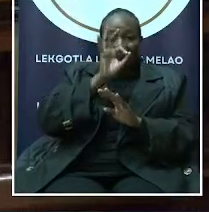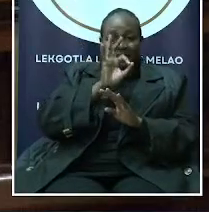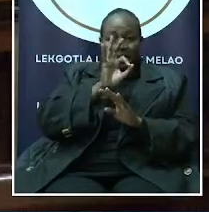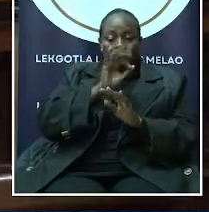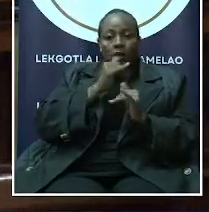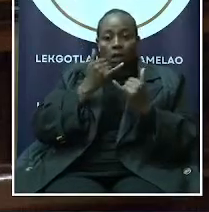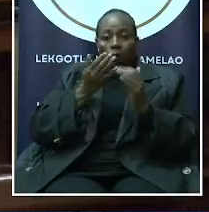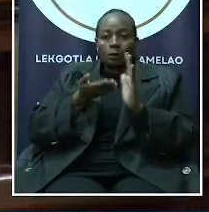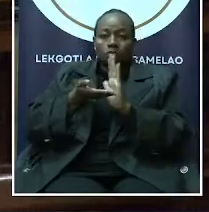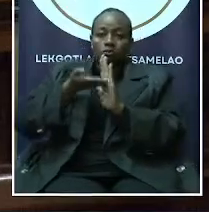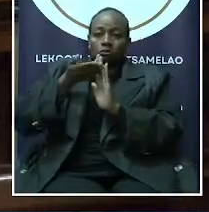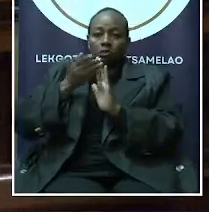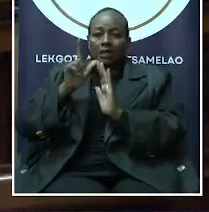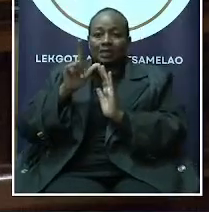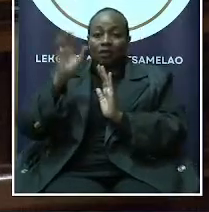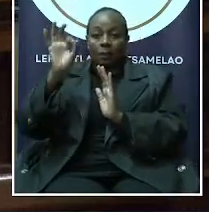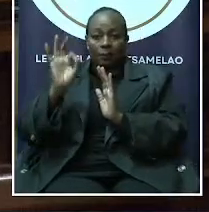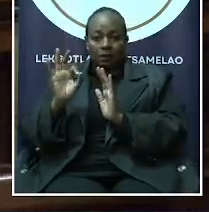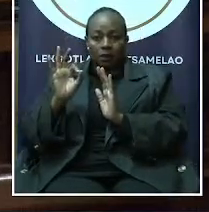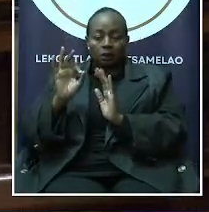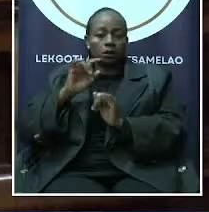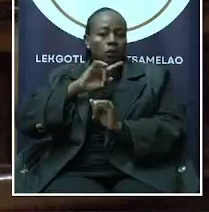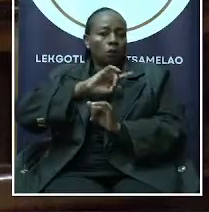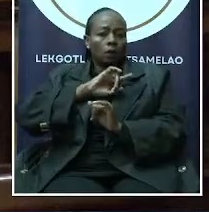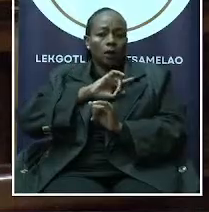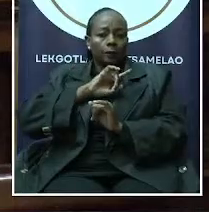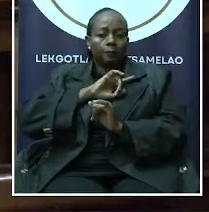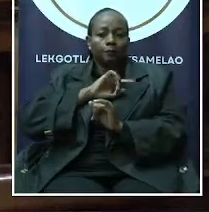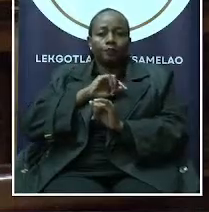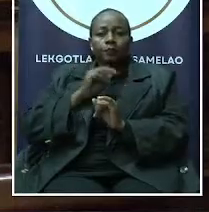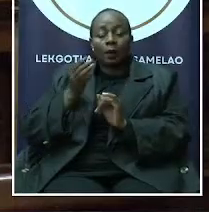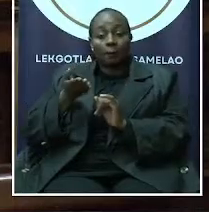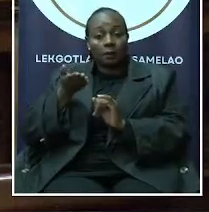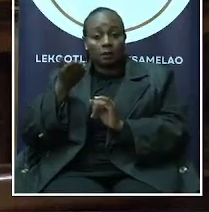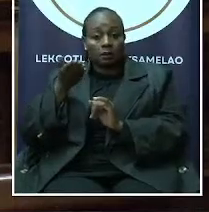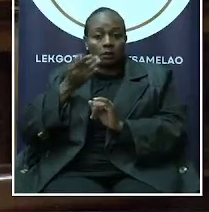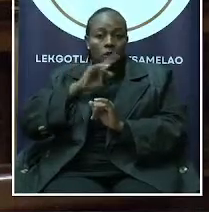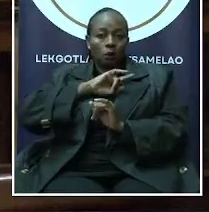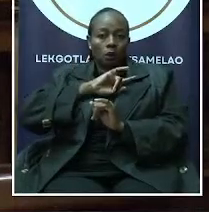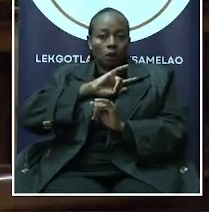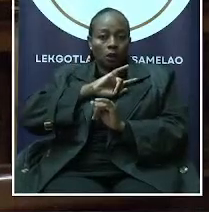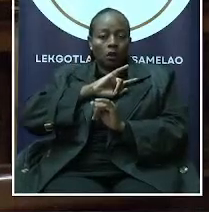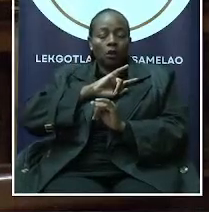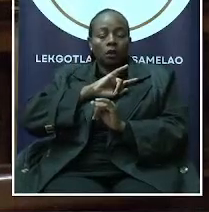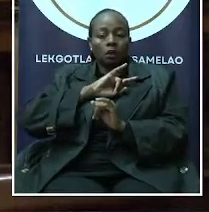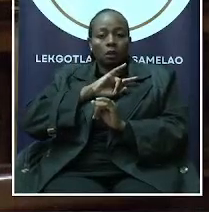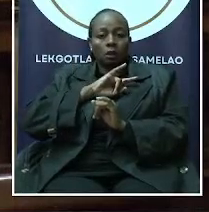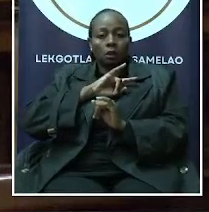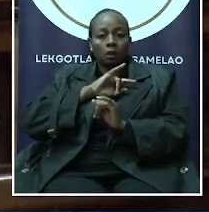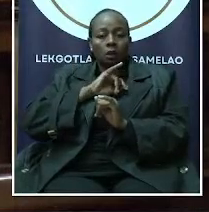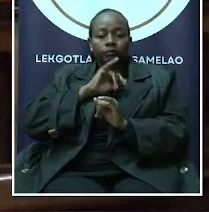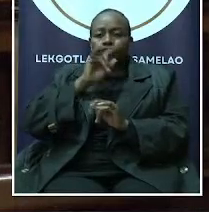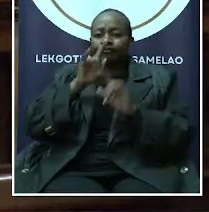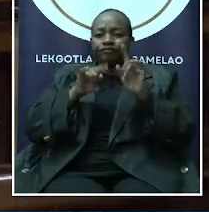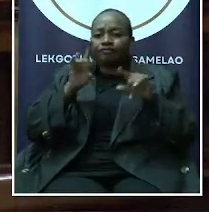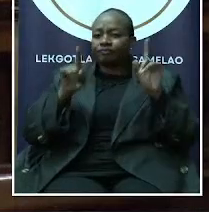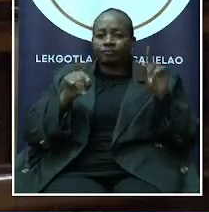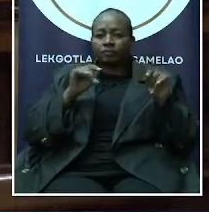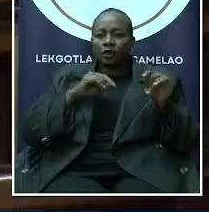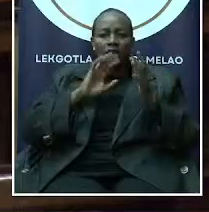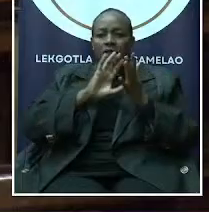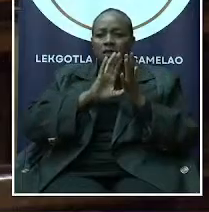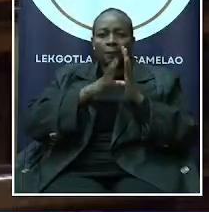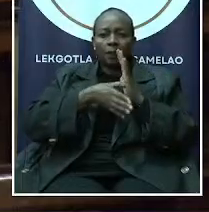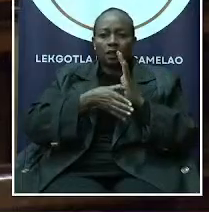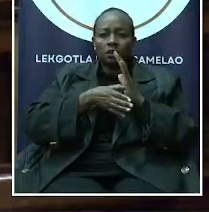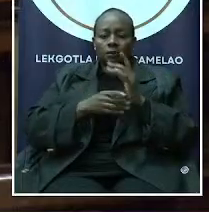to 7%. Why I'm saying this through you, Speaker? We are having multi-intellectual disabilities. We